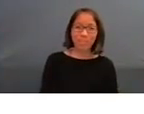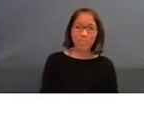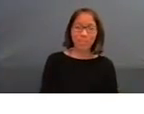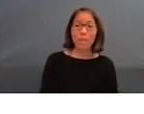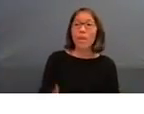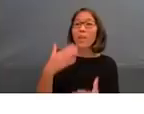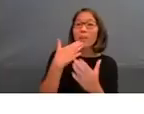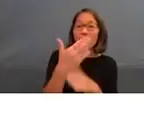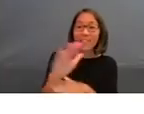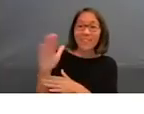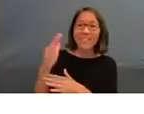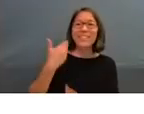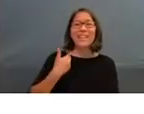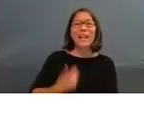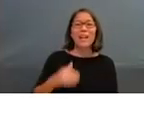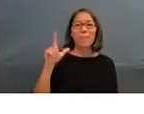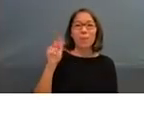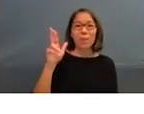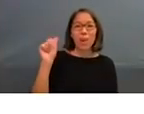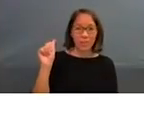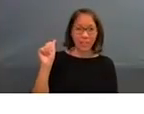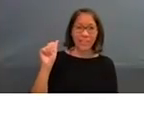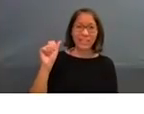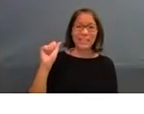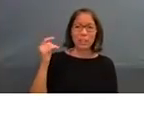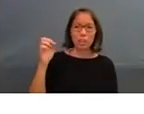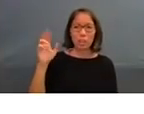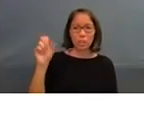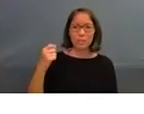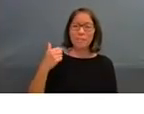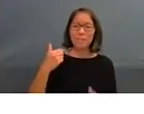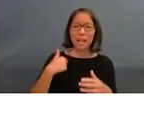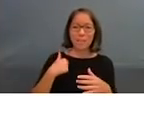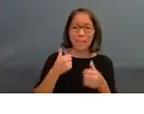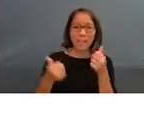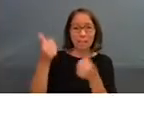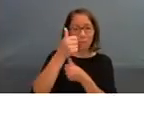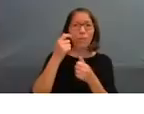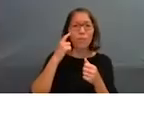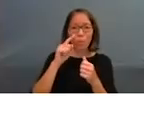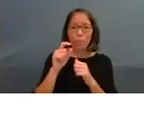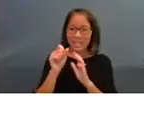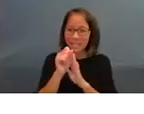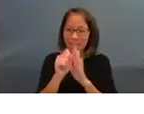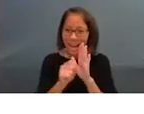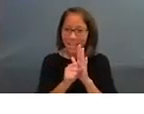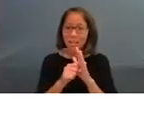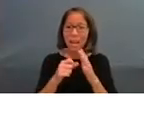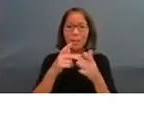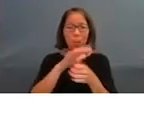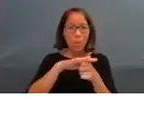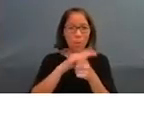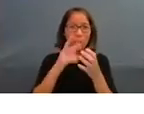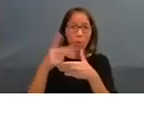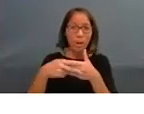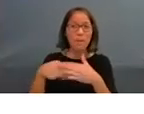Good evening, everyone. I'm Laura Seegers. I'm the Executive Director for State and Federal Programs. And myself and Nancy Guerrero, who you heard from earlier